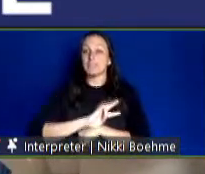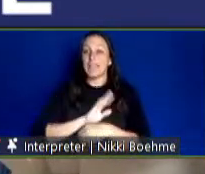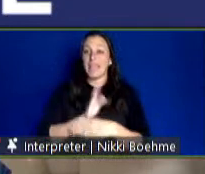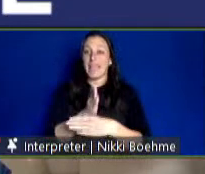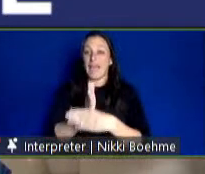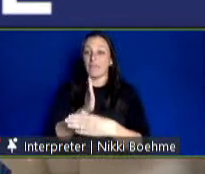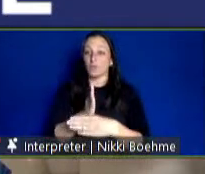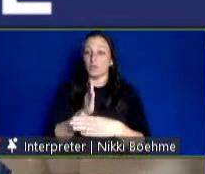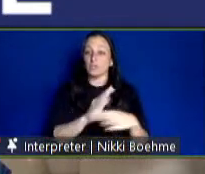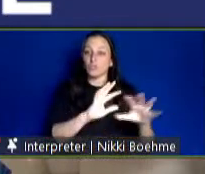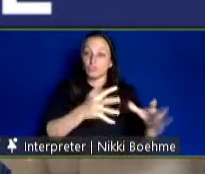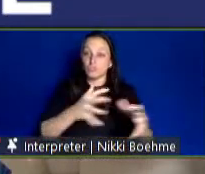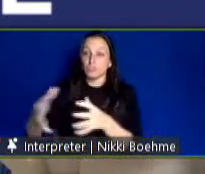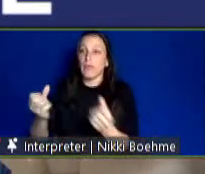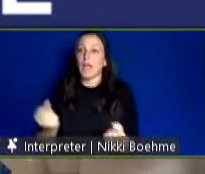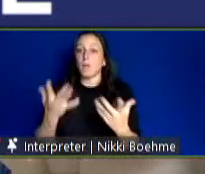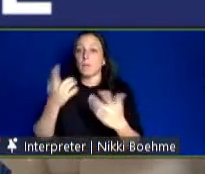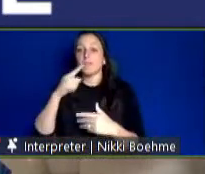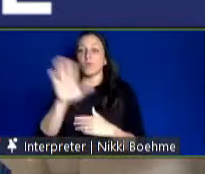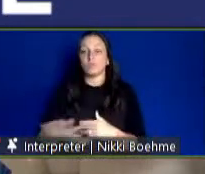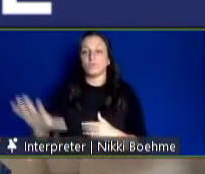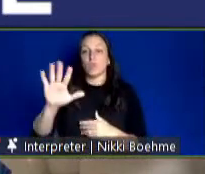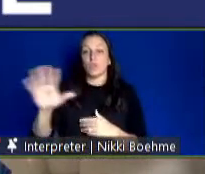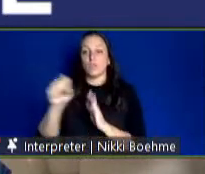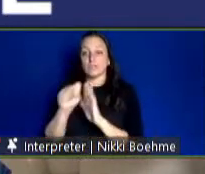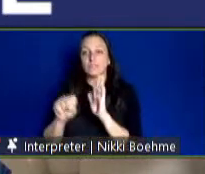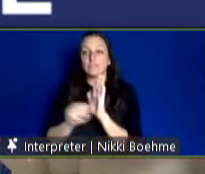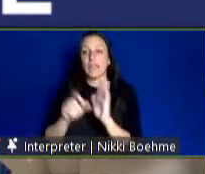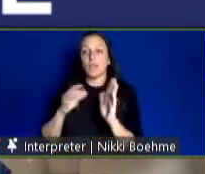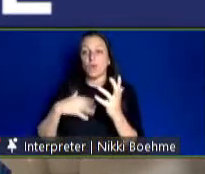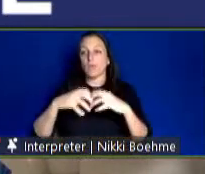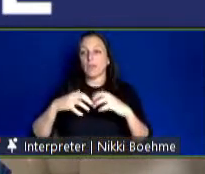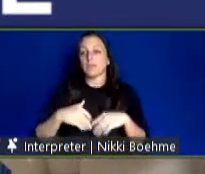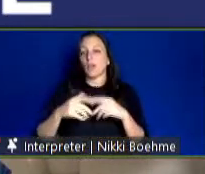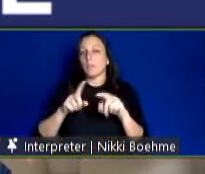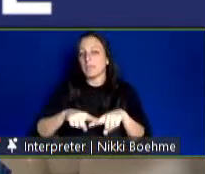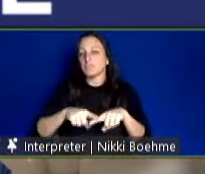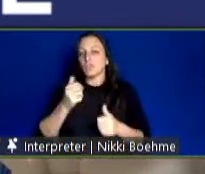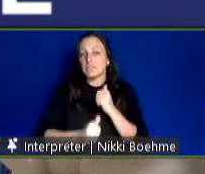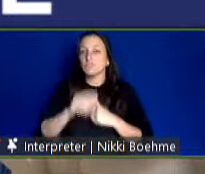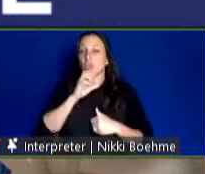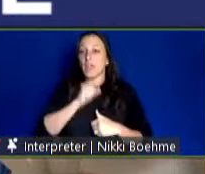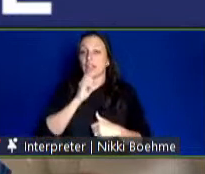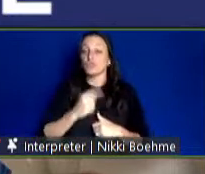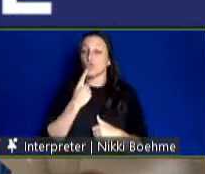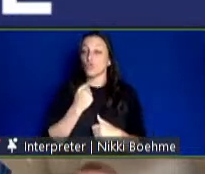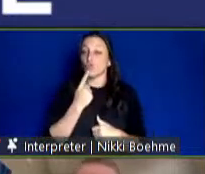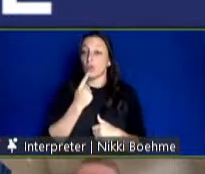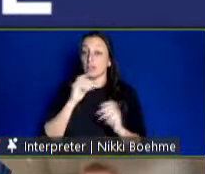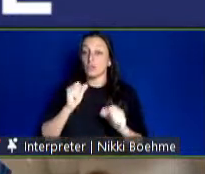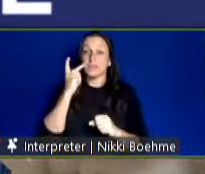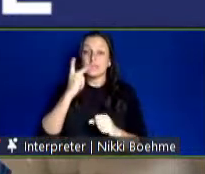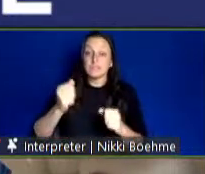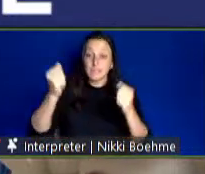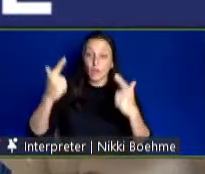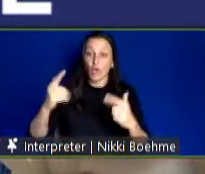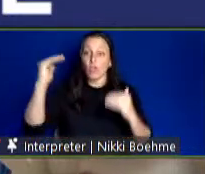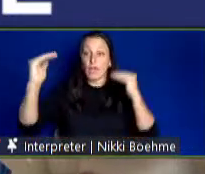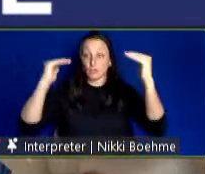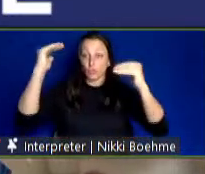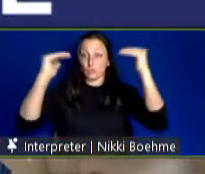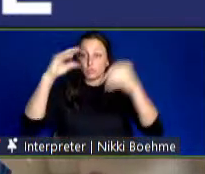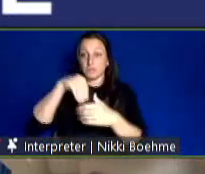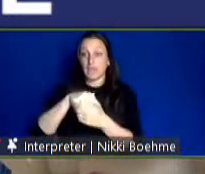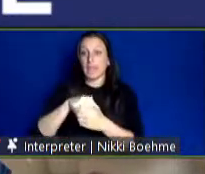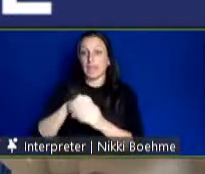of hospitalizations in the state, and we're breaking down those rates by age groups here. So in red, you can see all hospitalizations among adults in the state, and